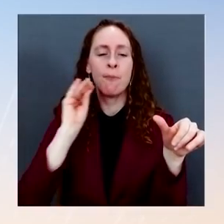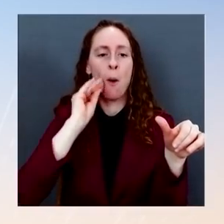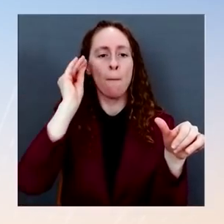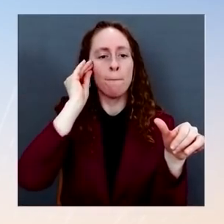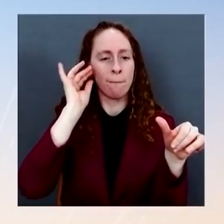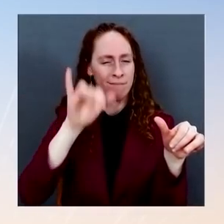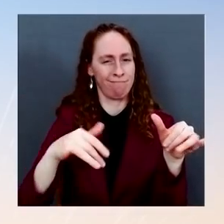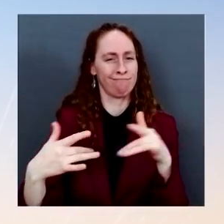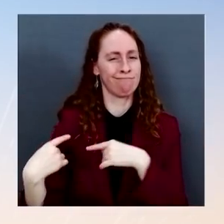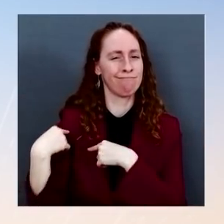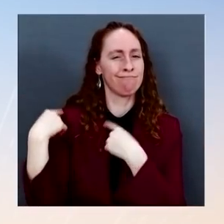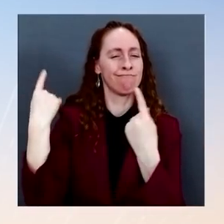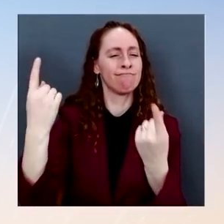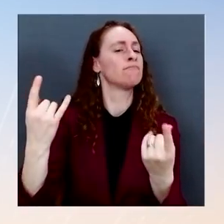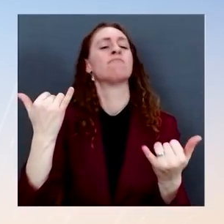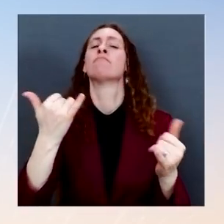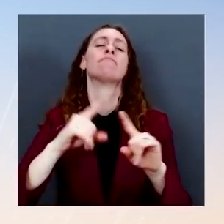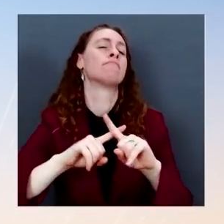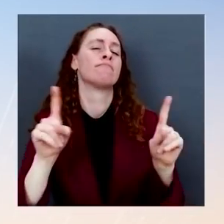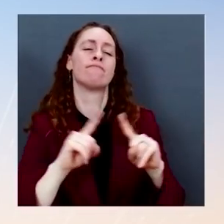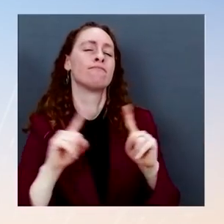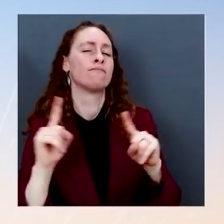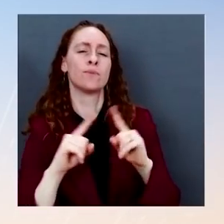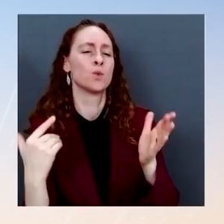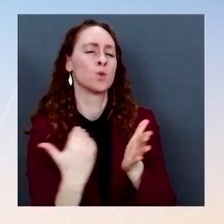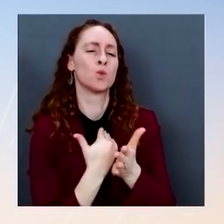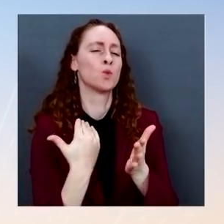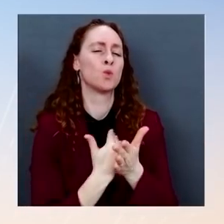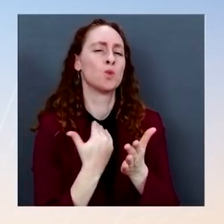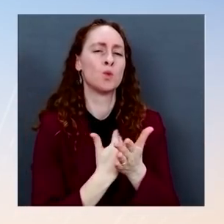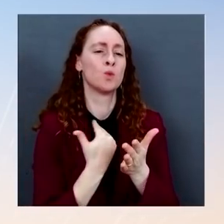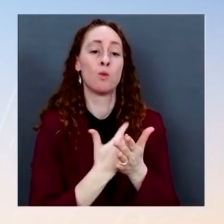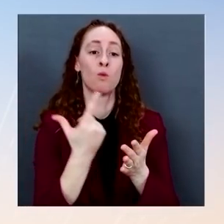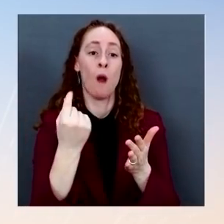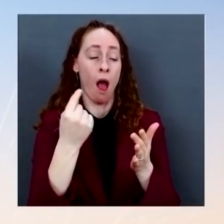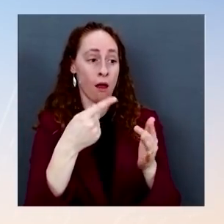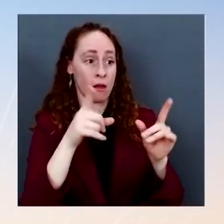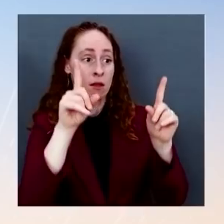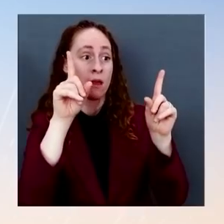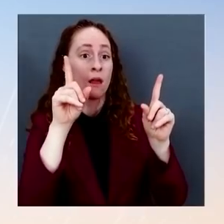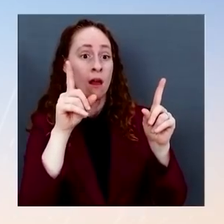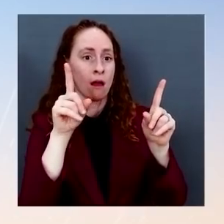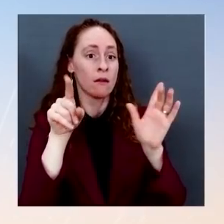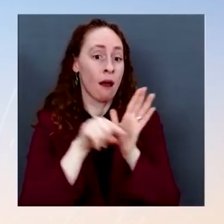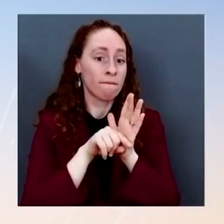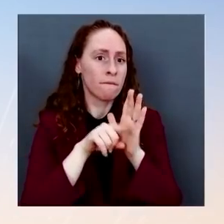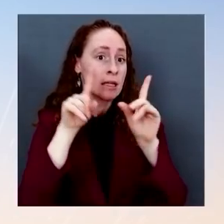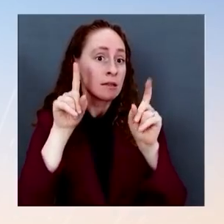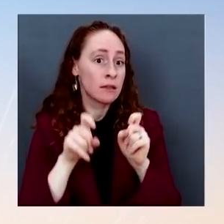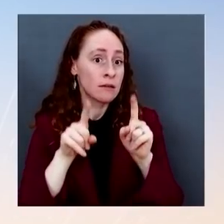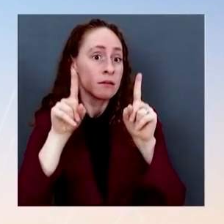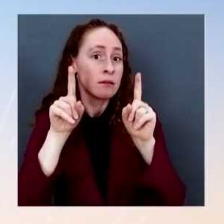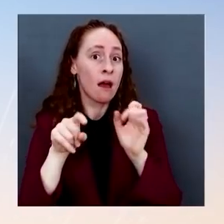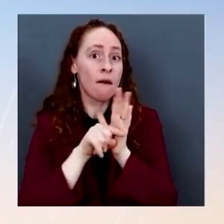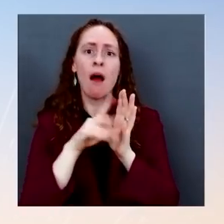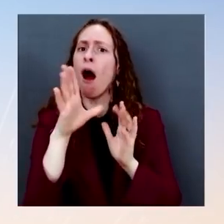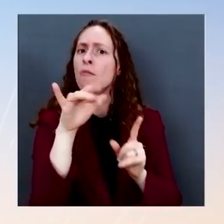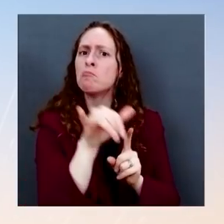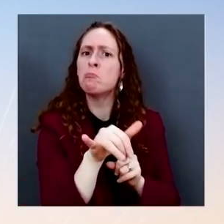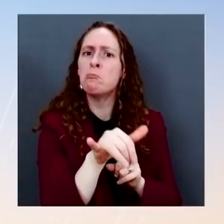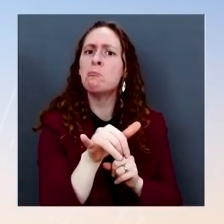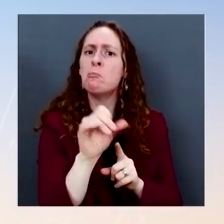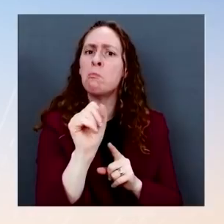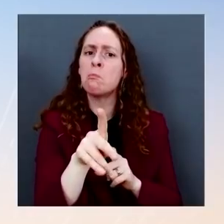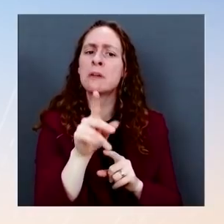on. Go ahead. May I ask, with regards to the speech tomorrow, whether the president has spoken with his health advisors of the CDC about whether they need to change